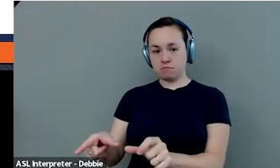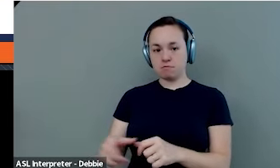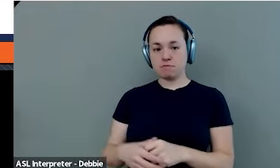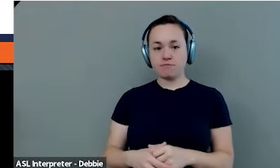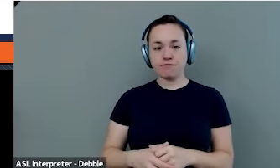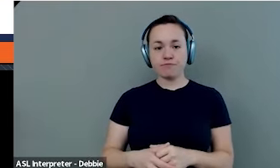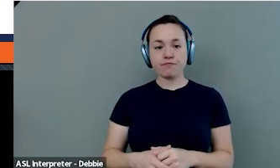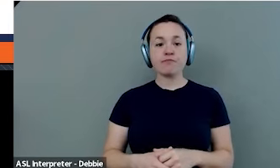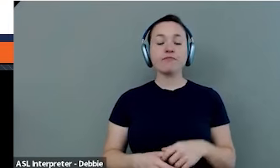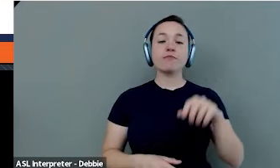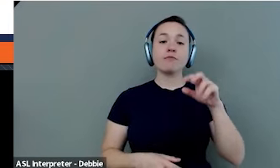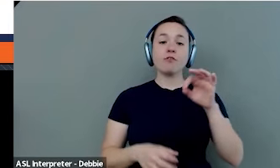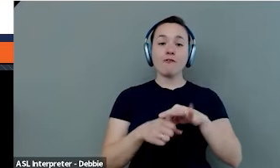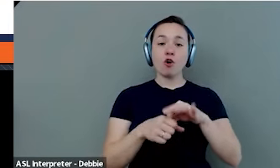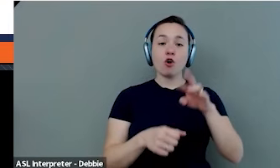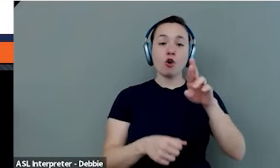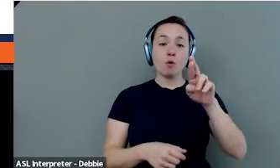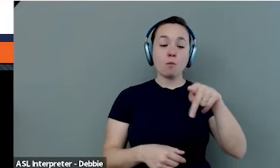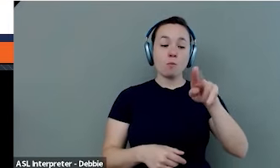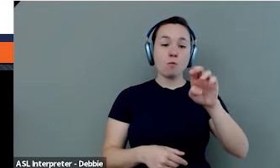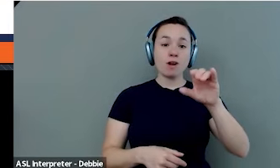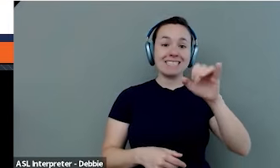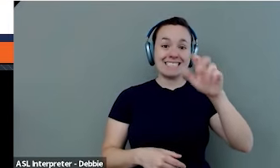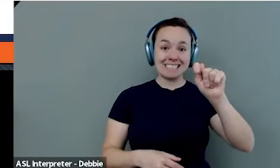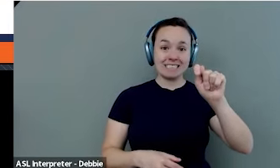Enter the voter's precinct to activate.